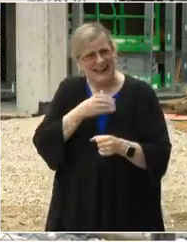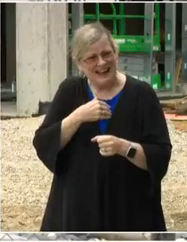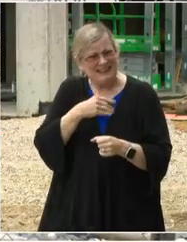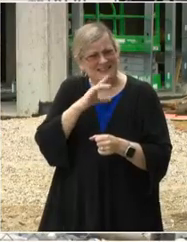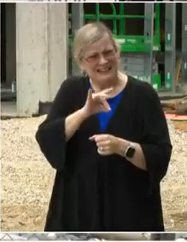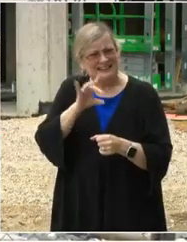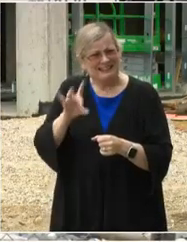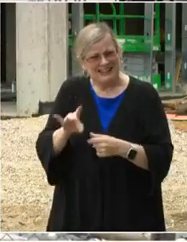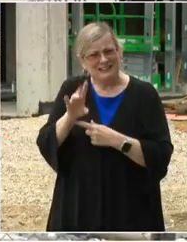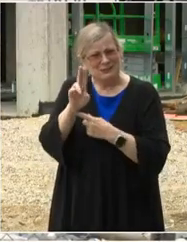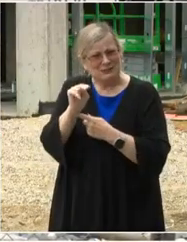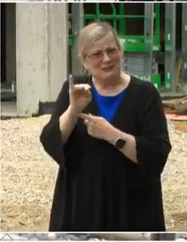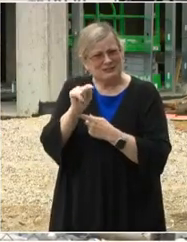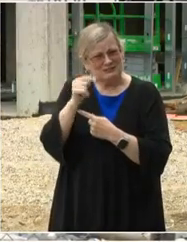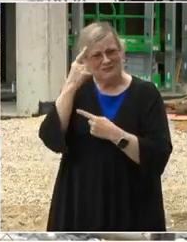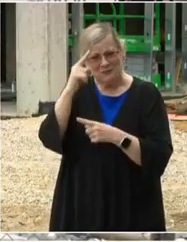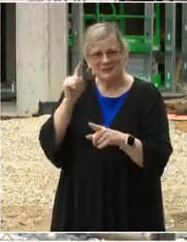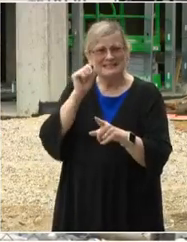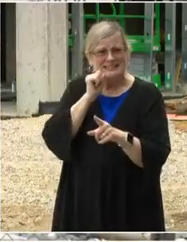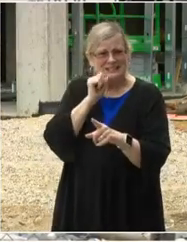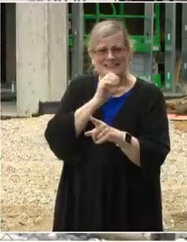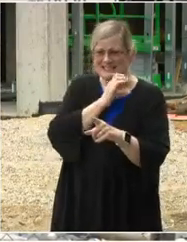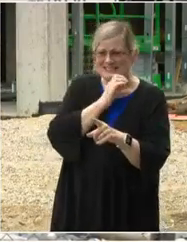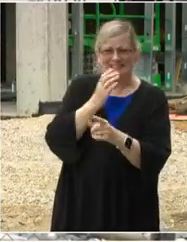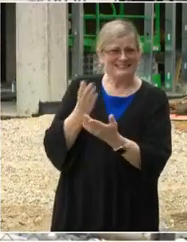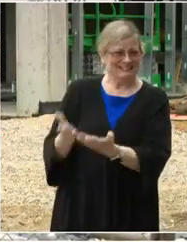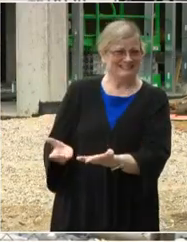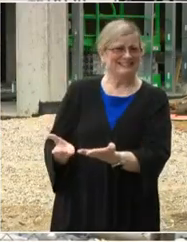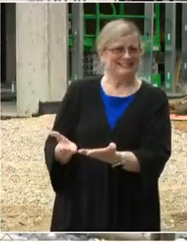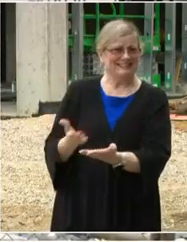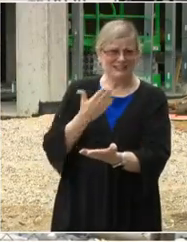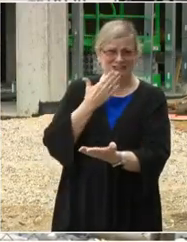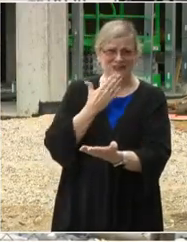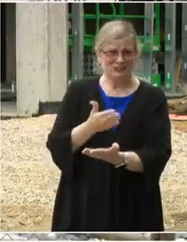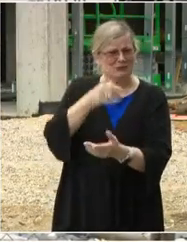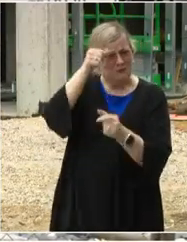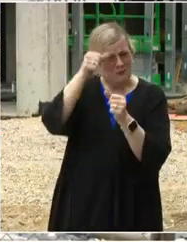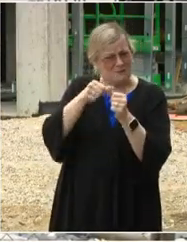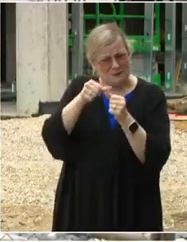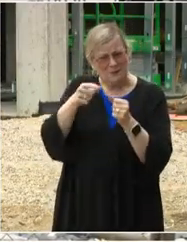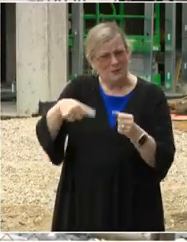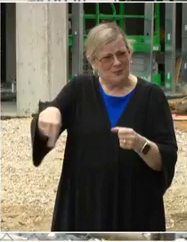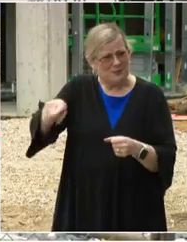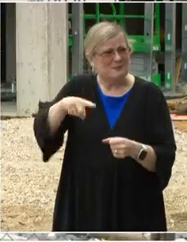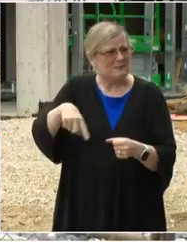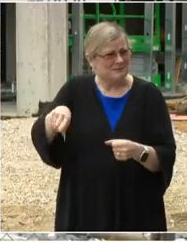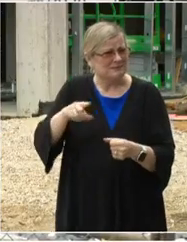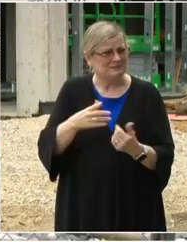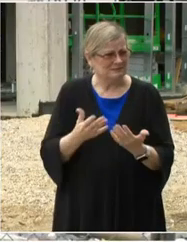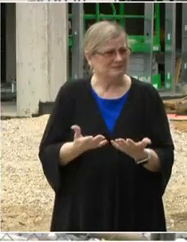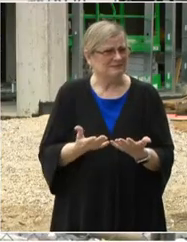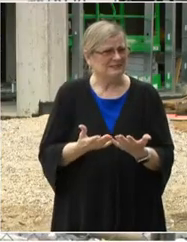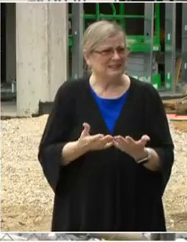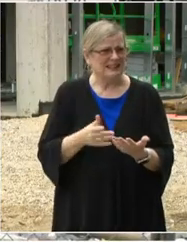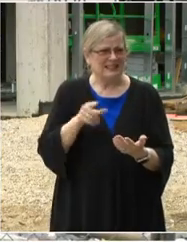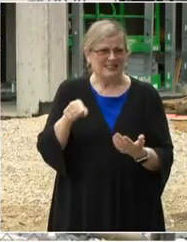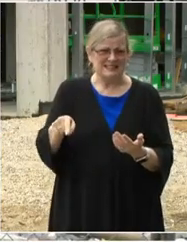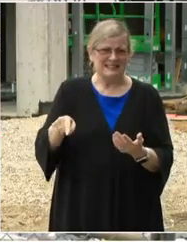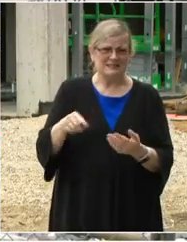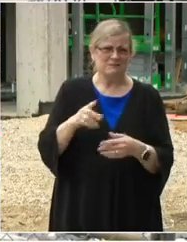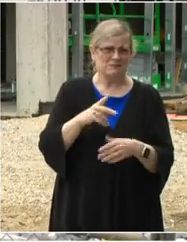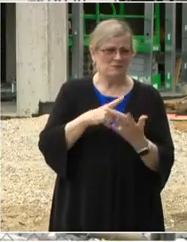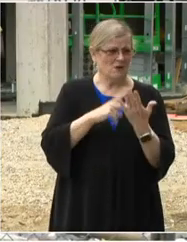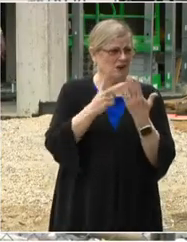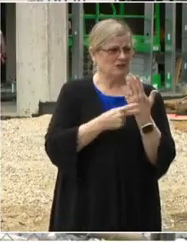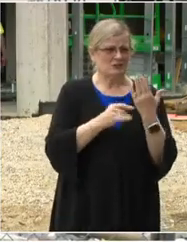moving forward, that our seniors continue to be a forethought. Another point that I really love about this project is that it's sustainable. It's a